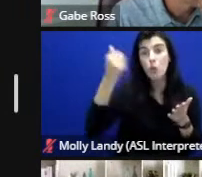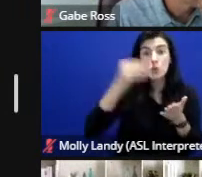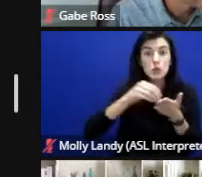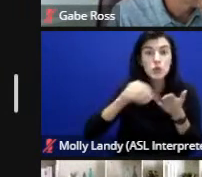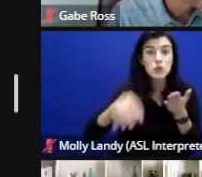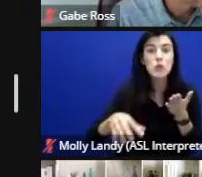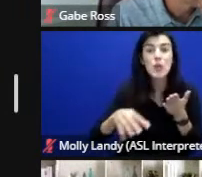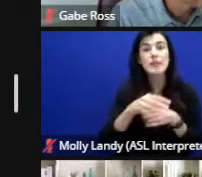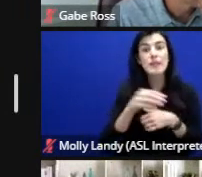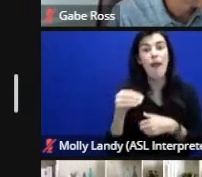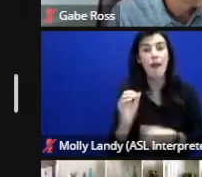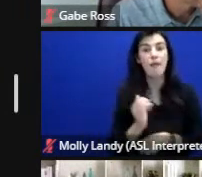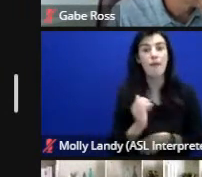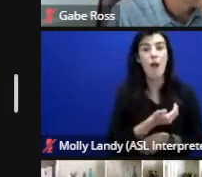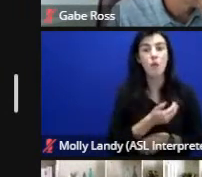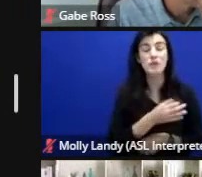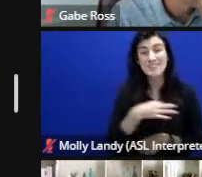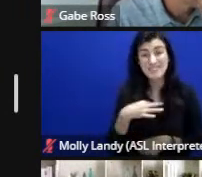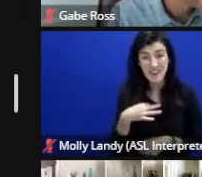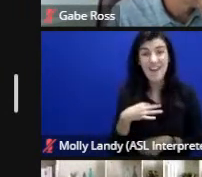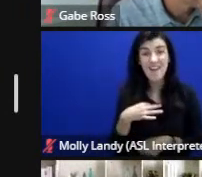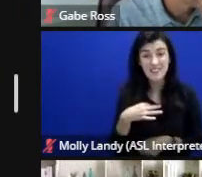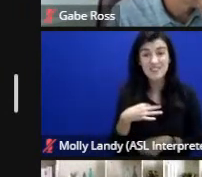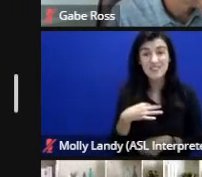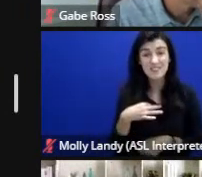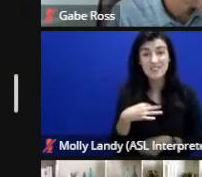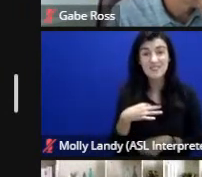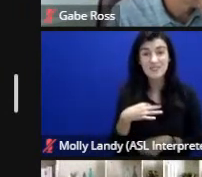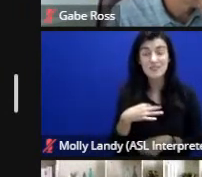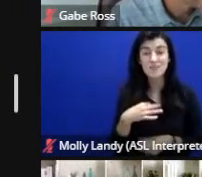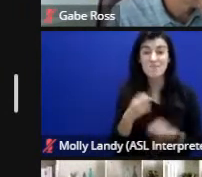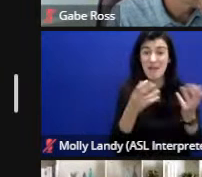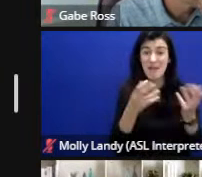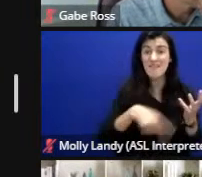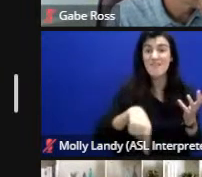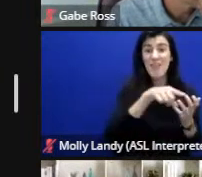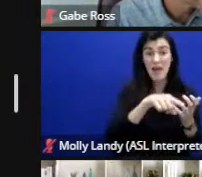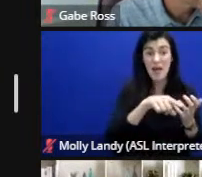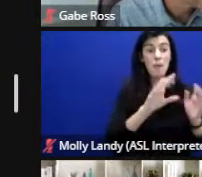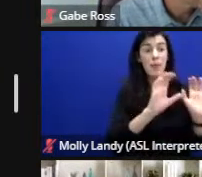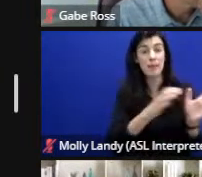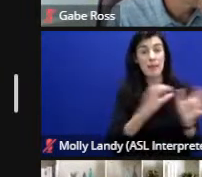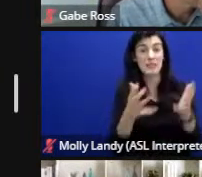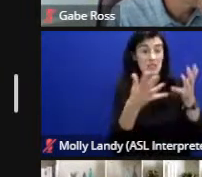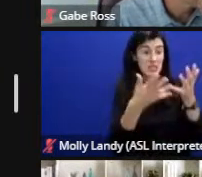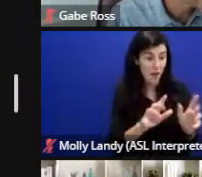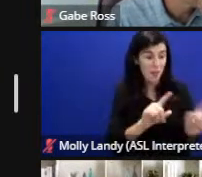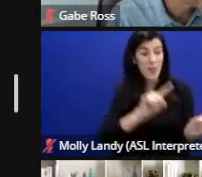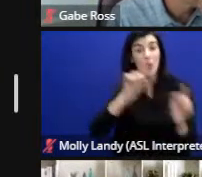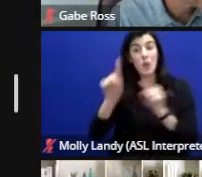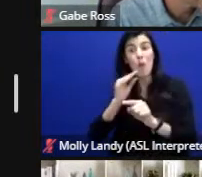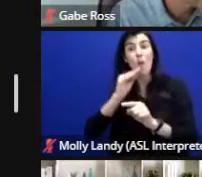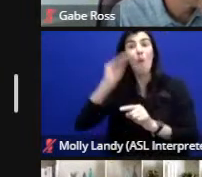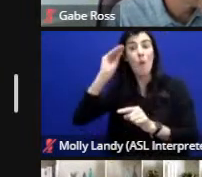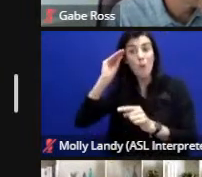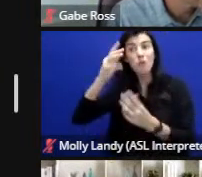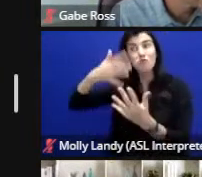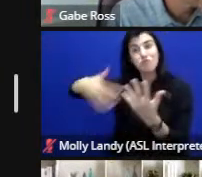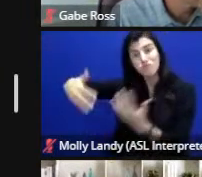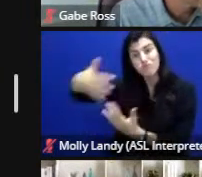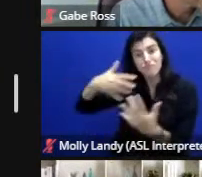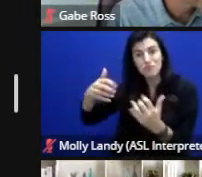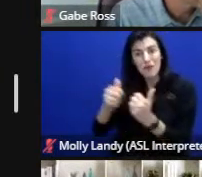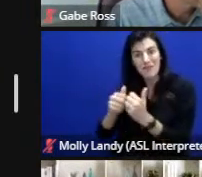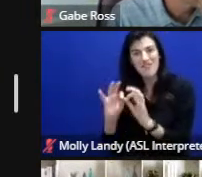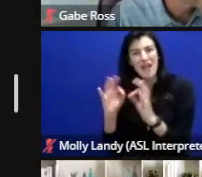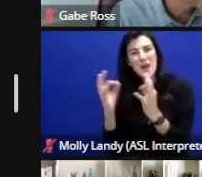as our staff who go home to their families and to their children. Yeah. This